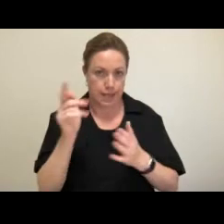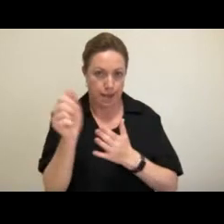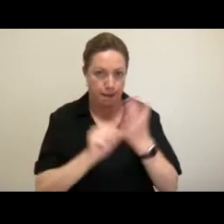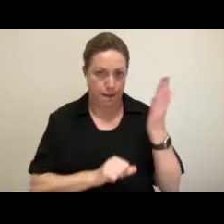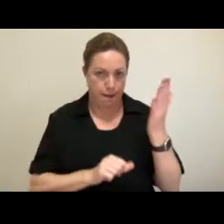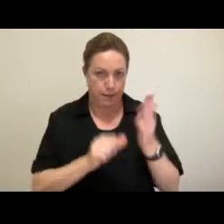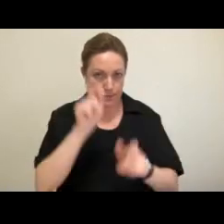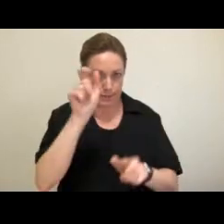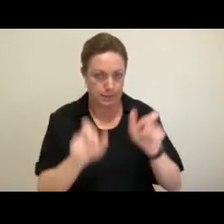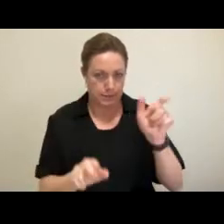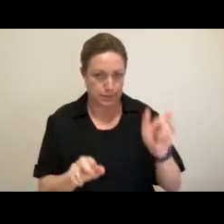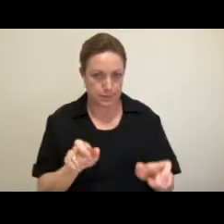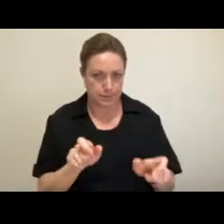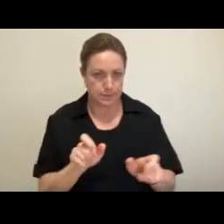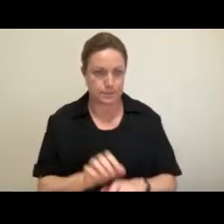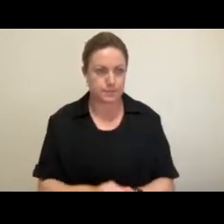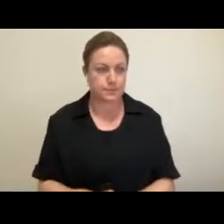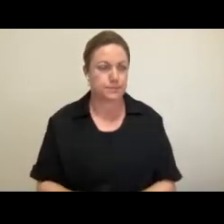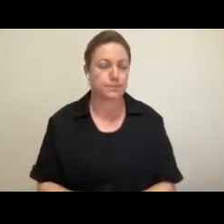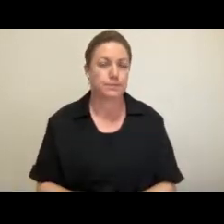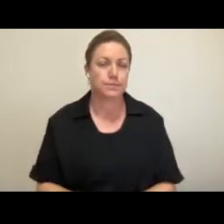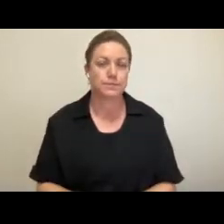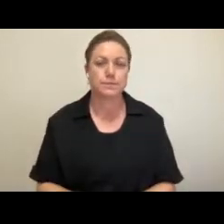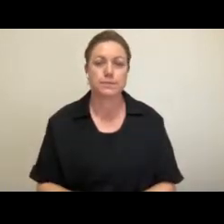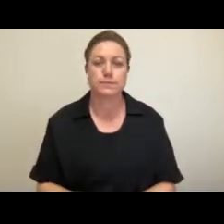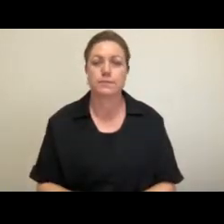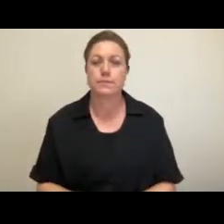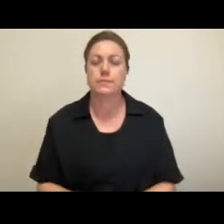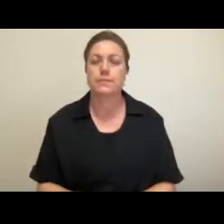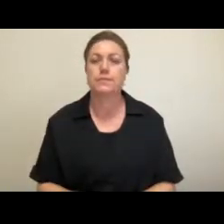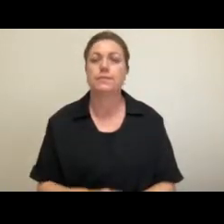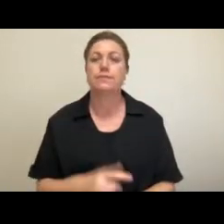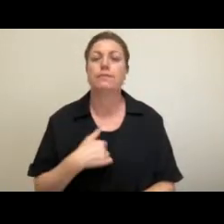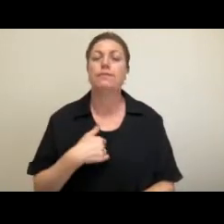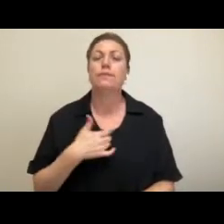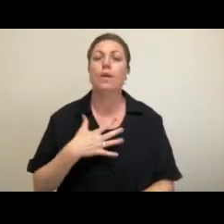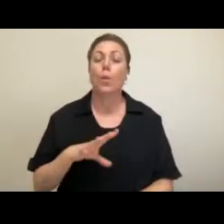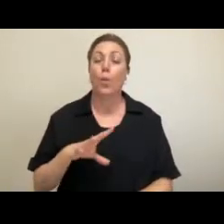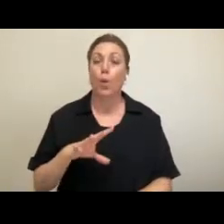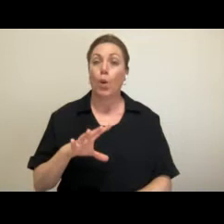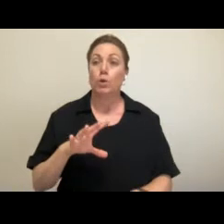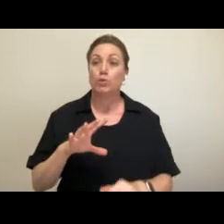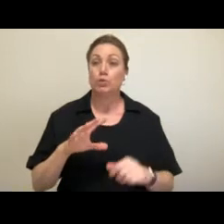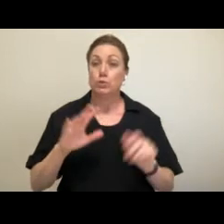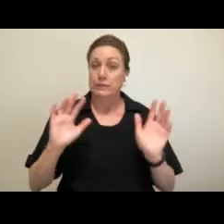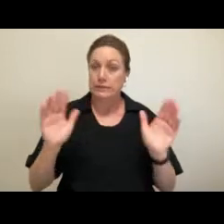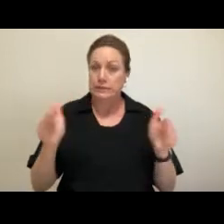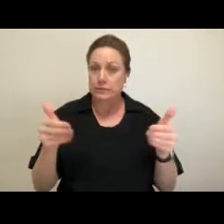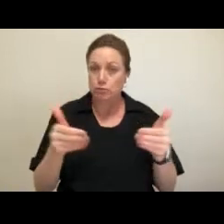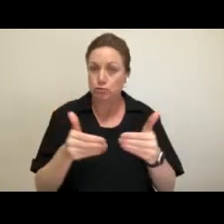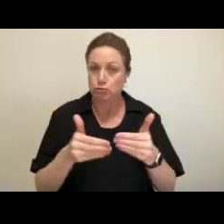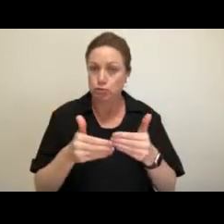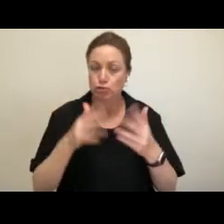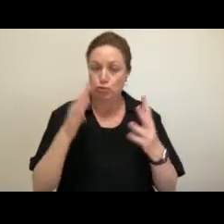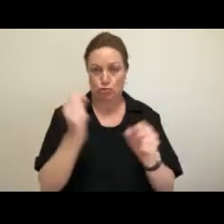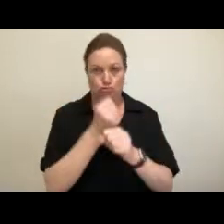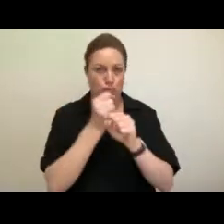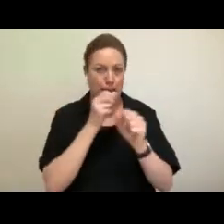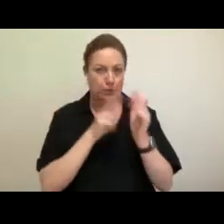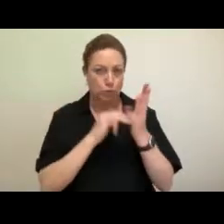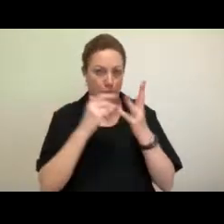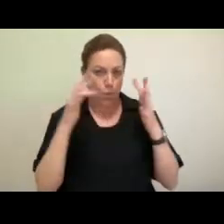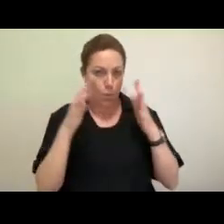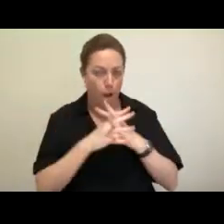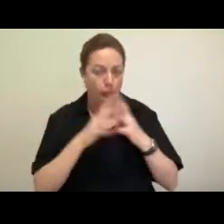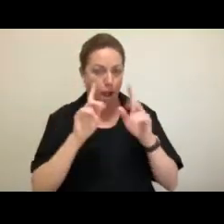Okay, so I would now like to introduce the Create New South Wales team, who are